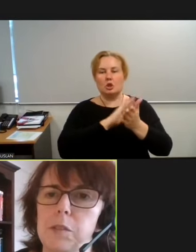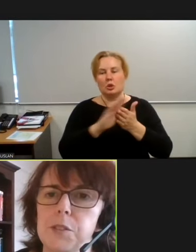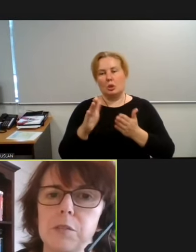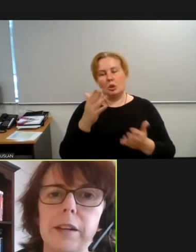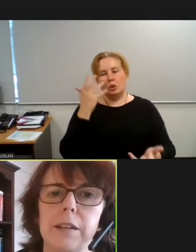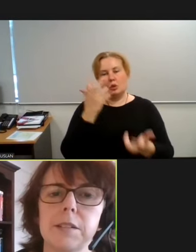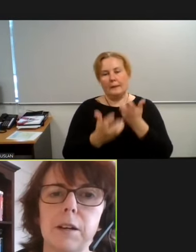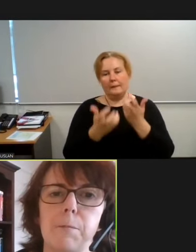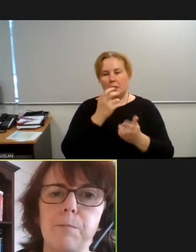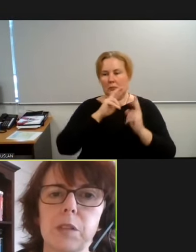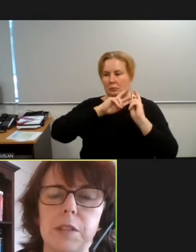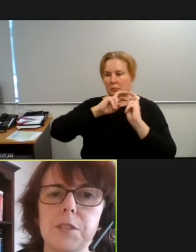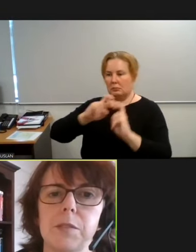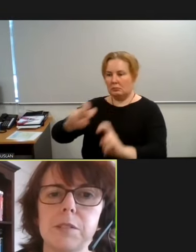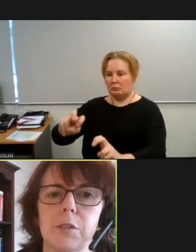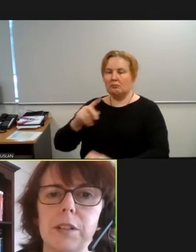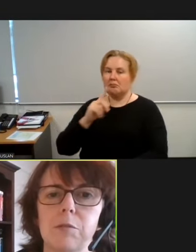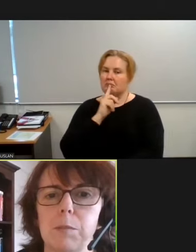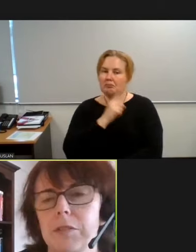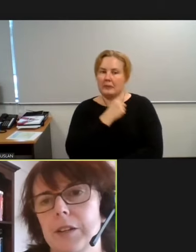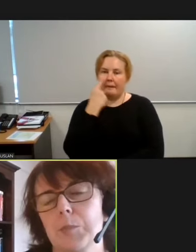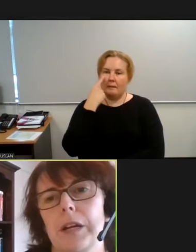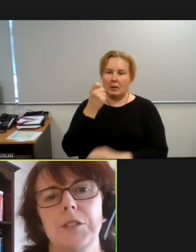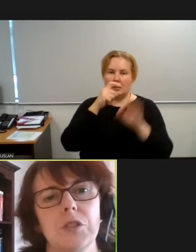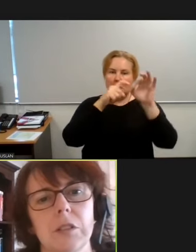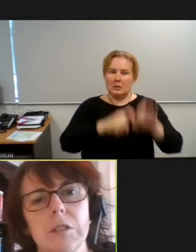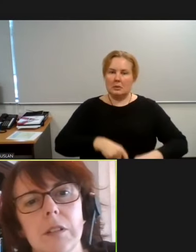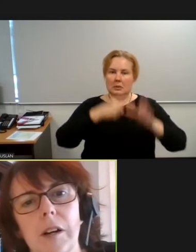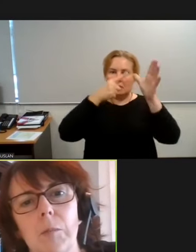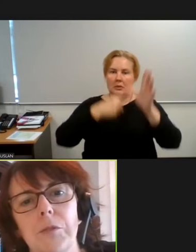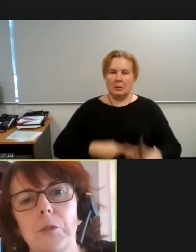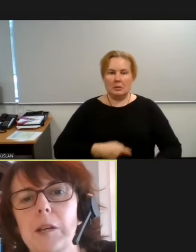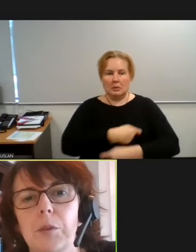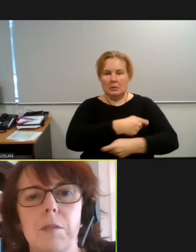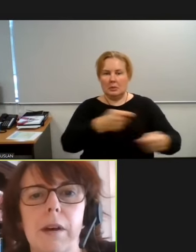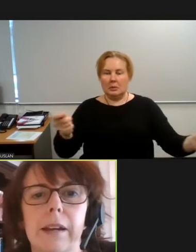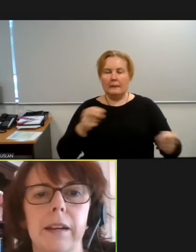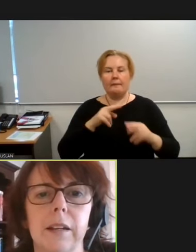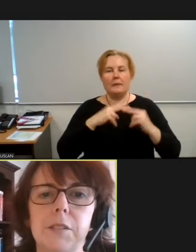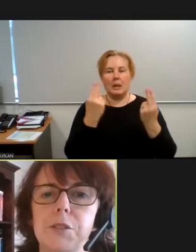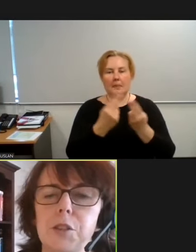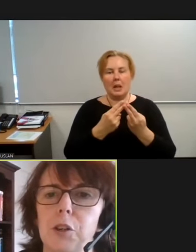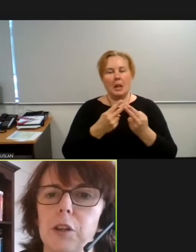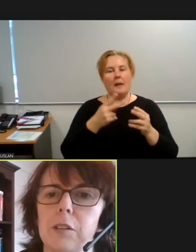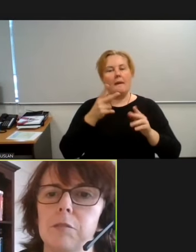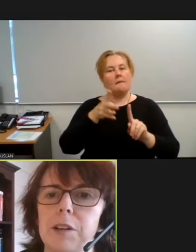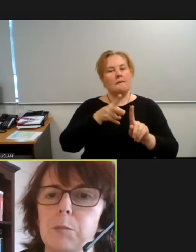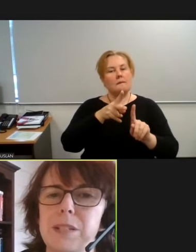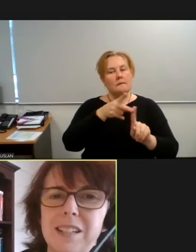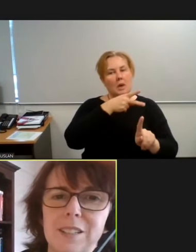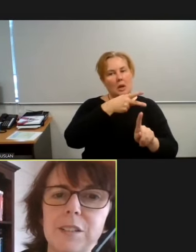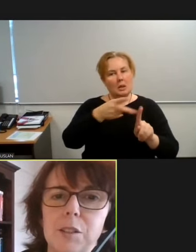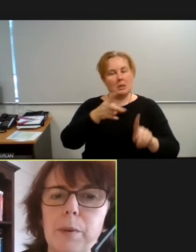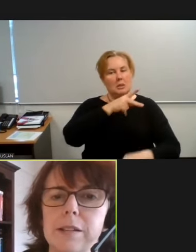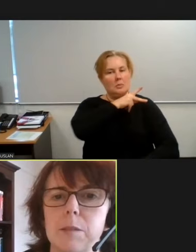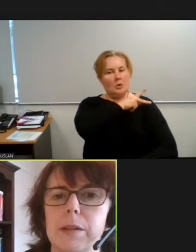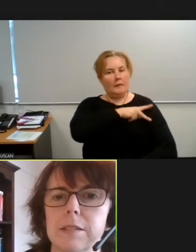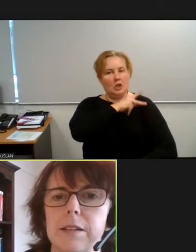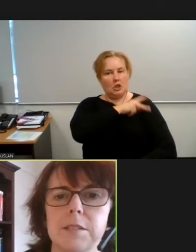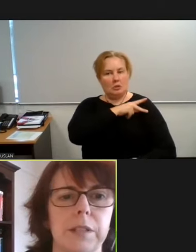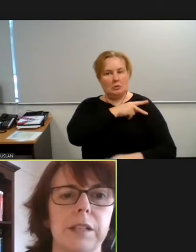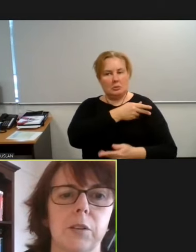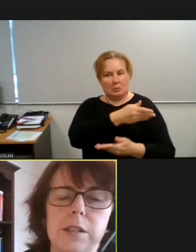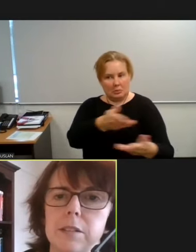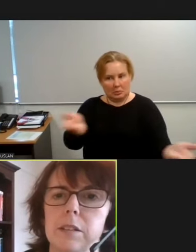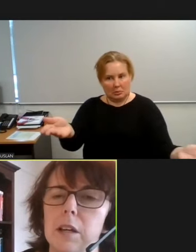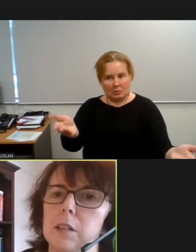And we've surveyed, they've surveyed frontline family violence practitioners through April and May this year, and found particularly that the pandemic has